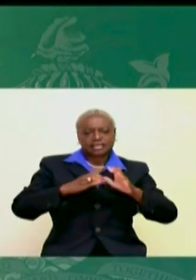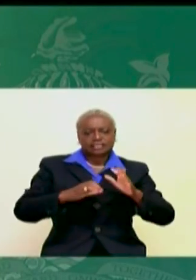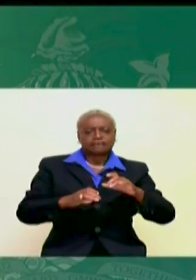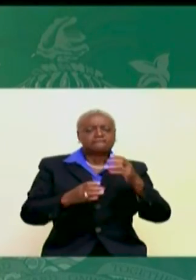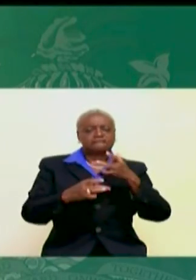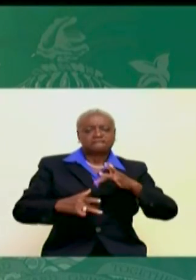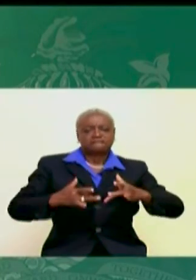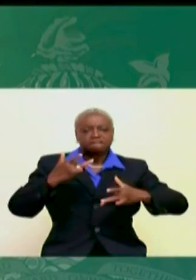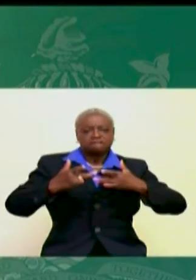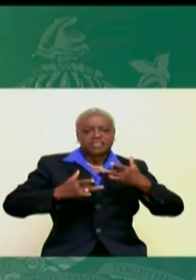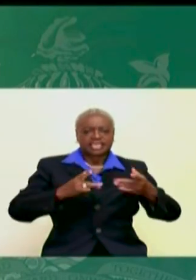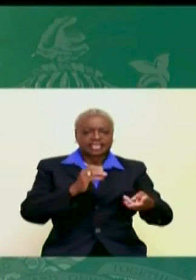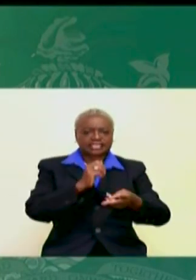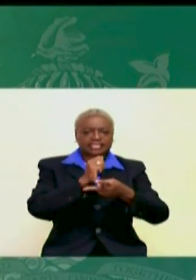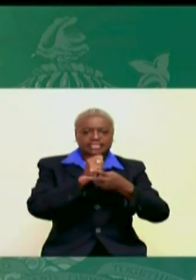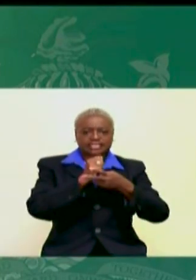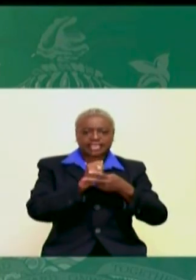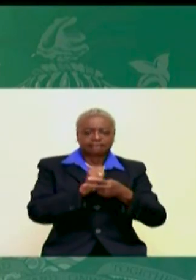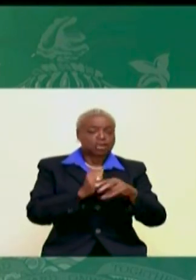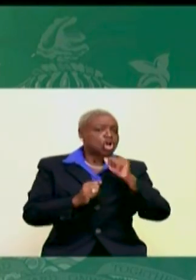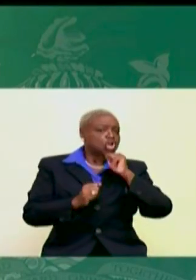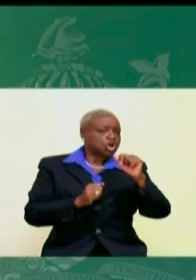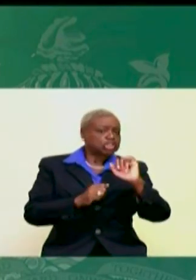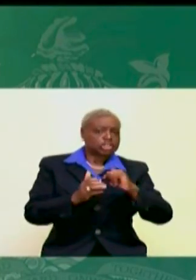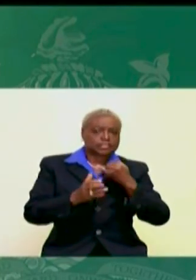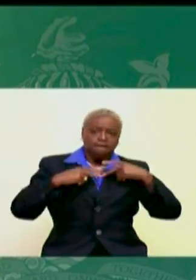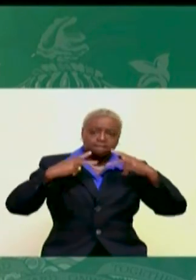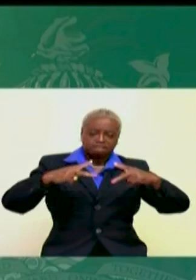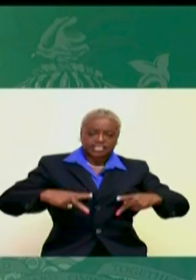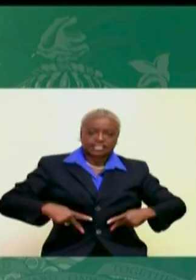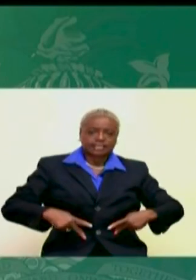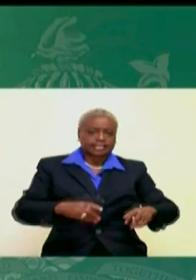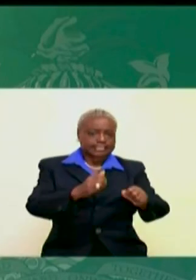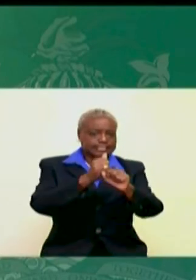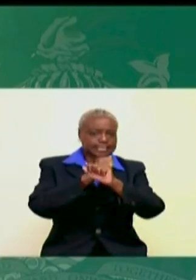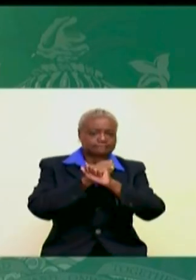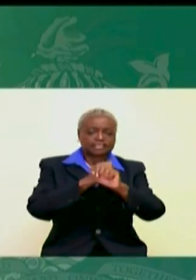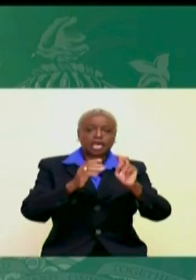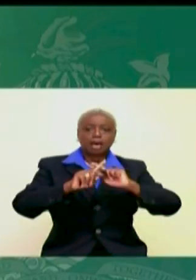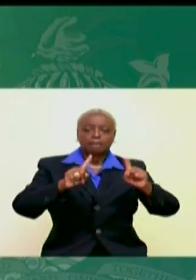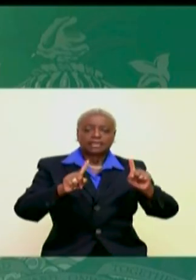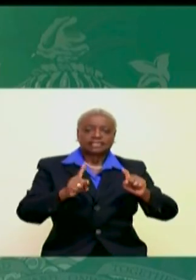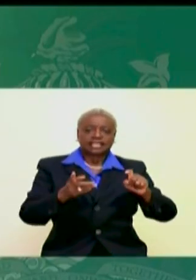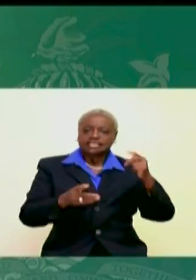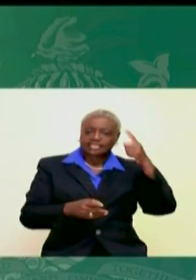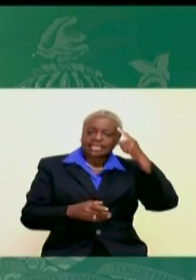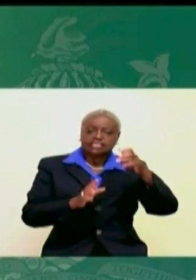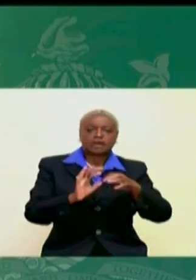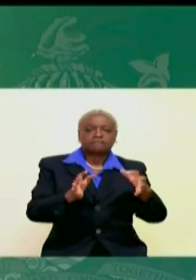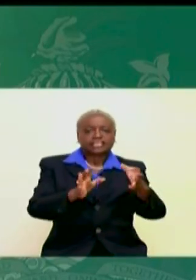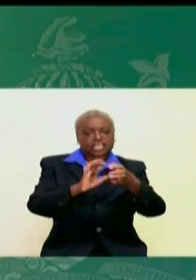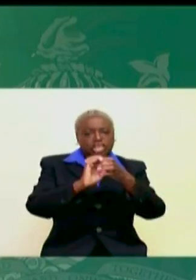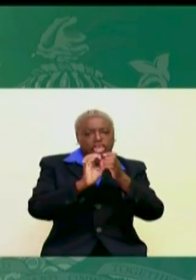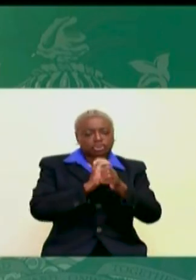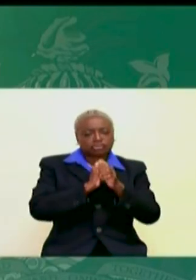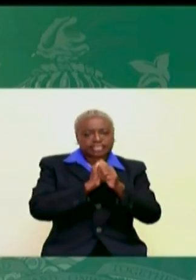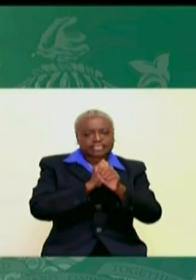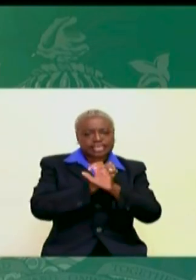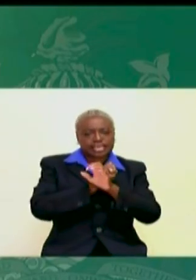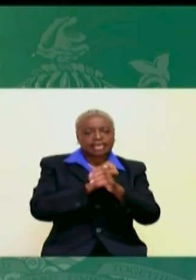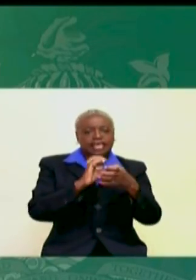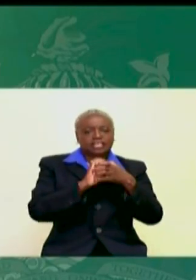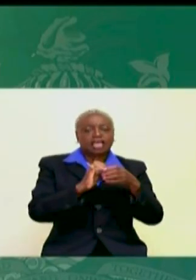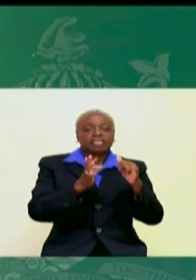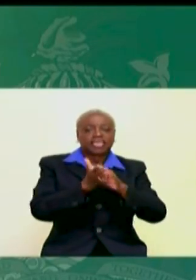safe, not just as it relates to their physical safety, but the sense of security that their